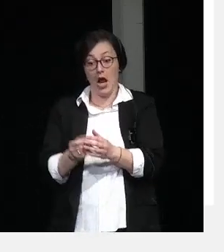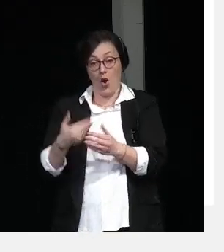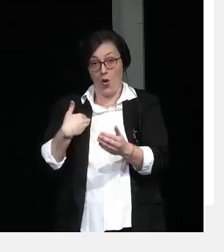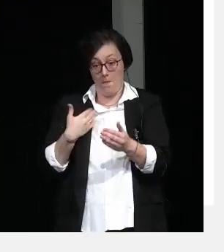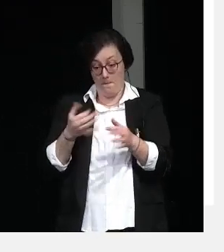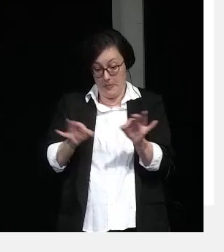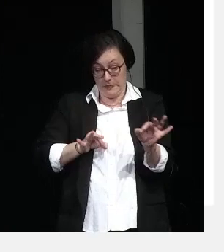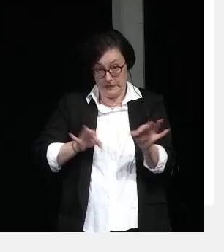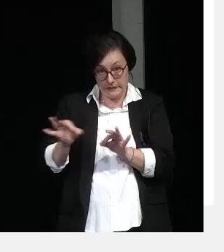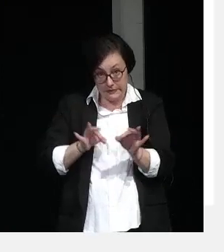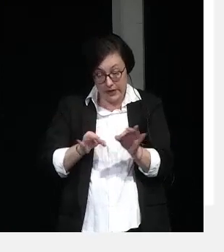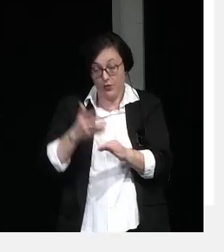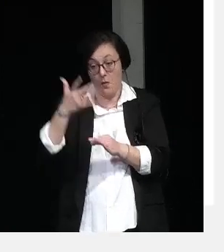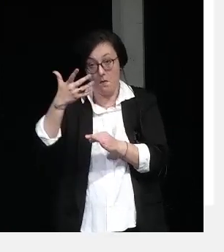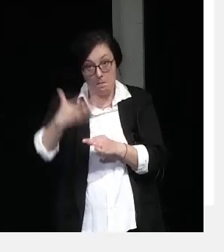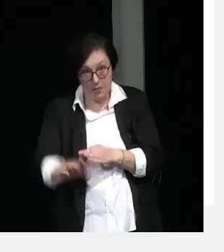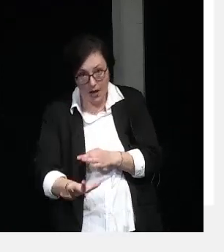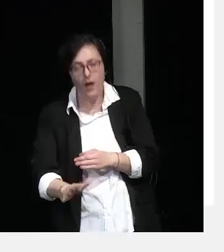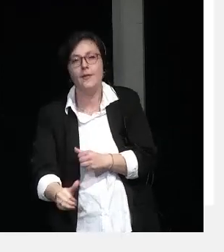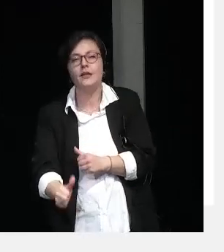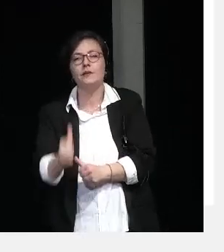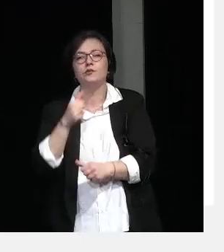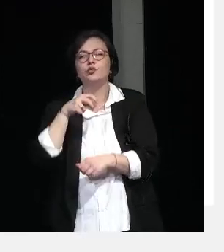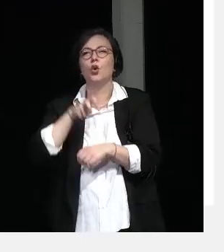as the means.